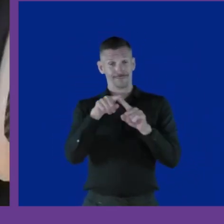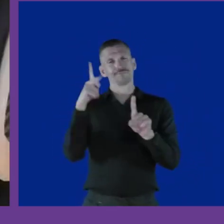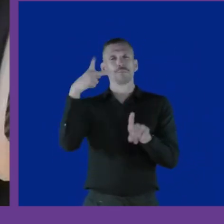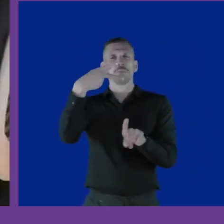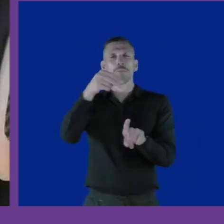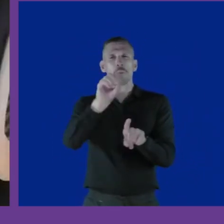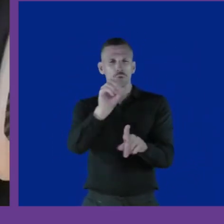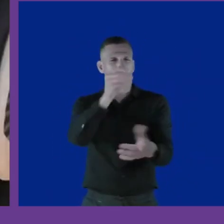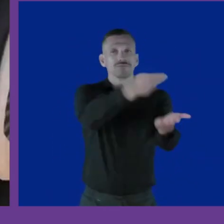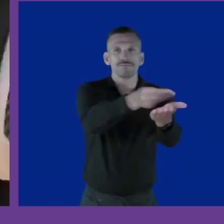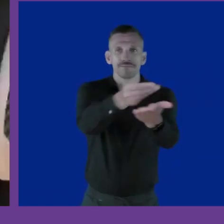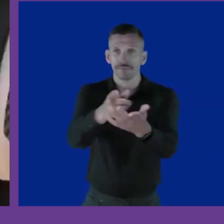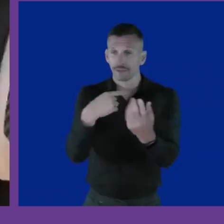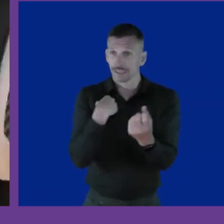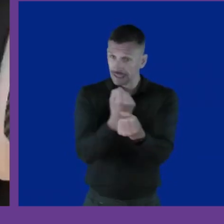that point.